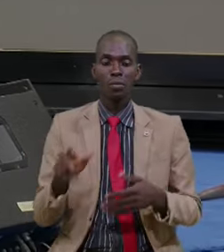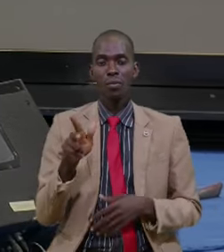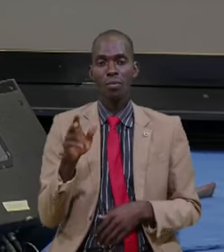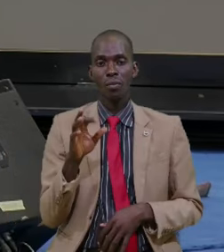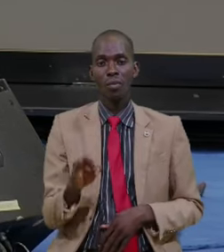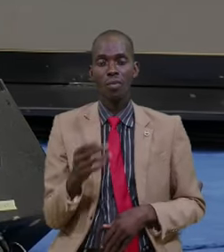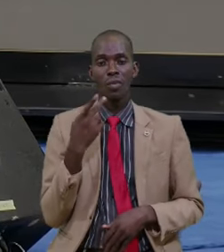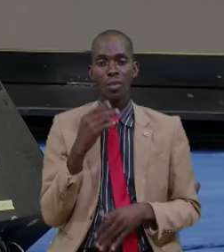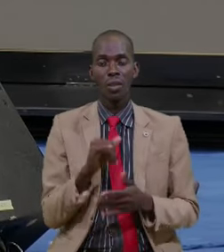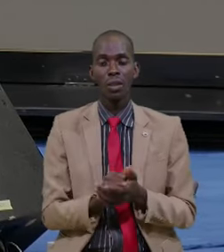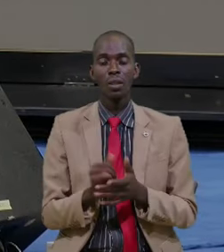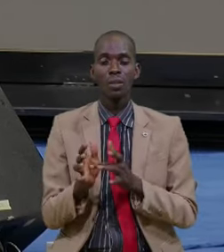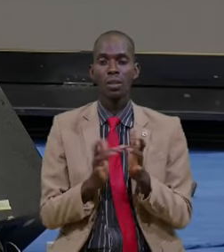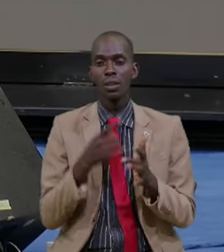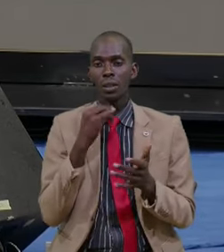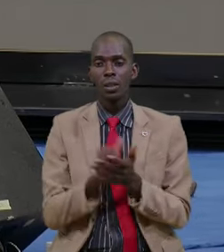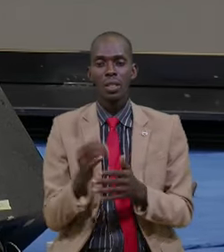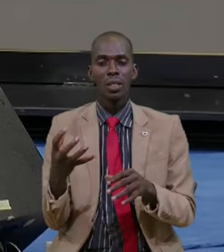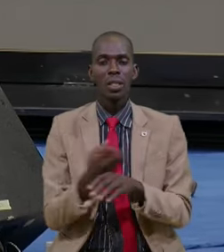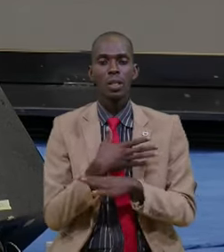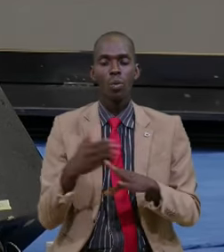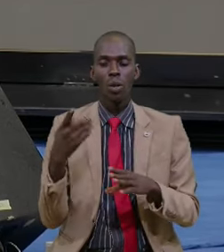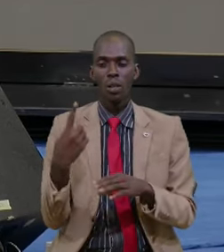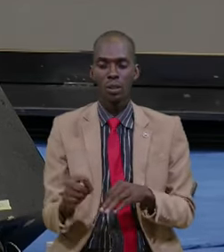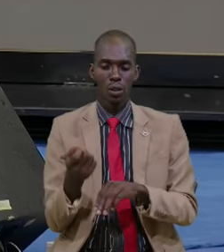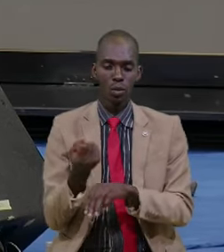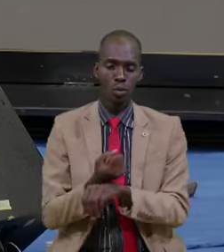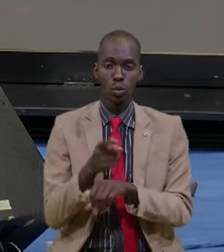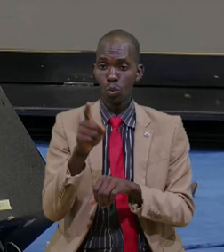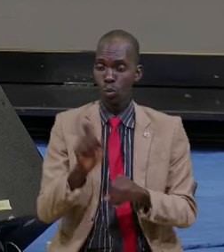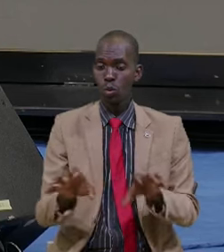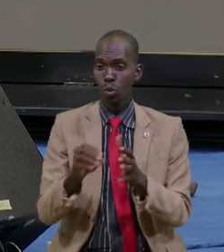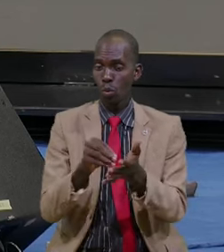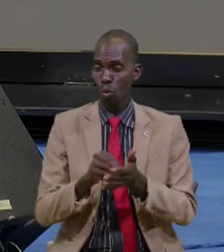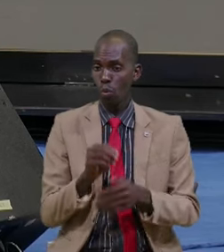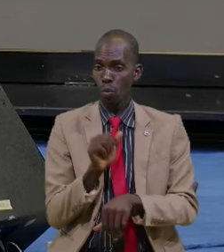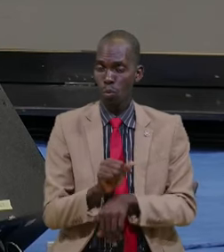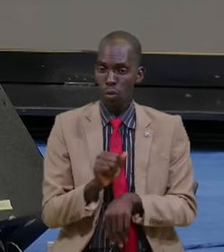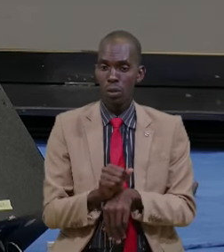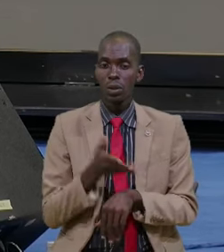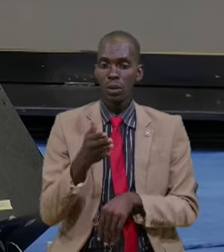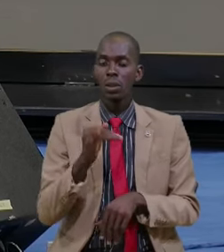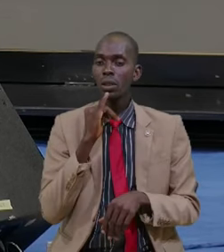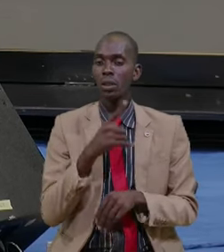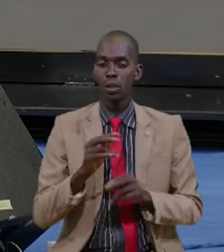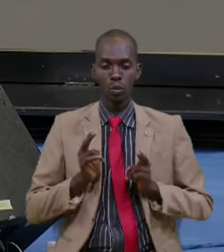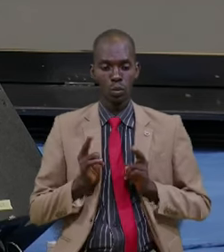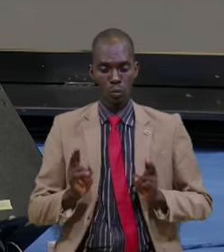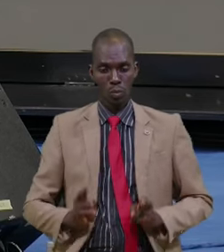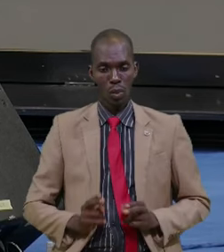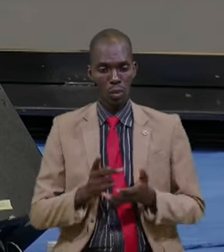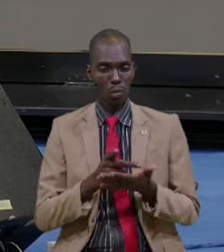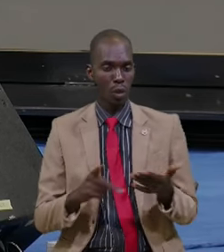take away the stone. You have to do your part. There's the human part. There is the